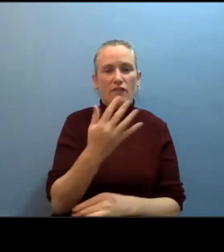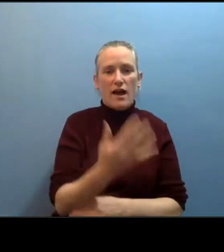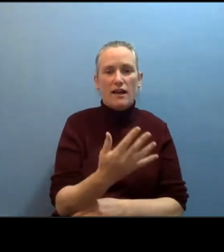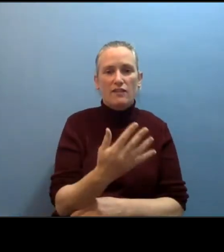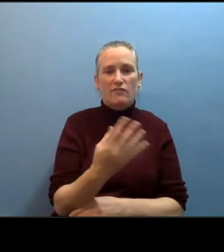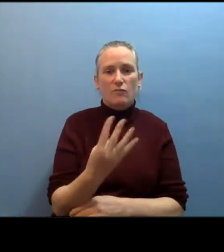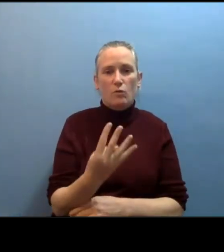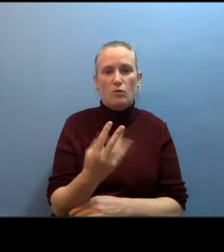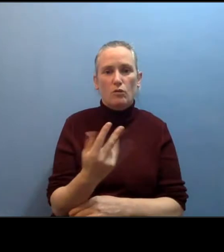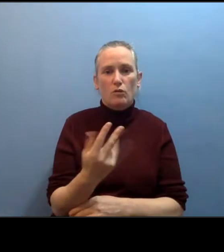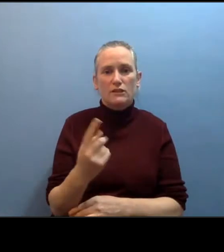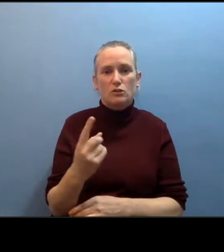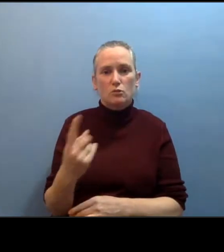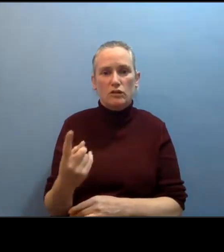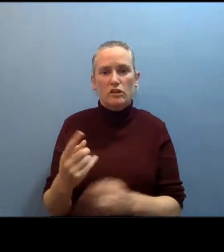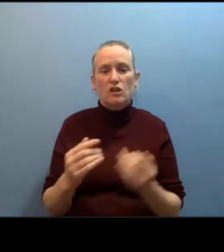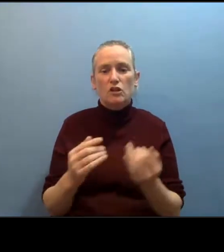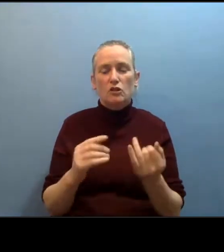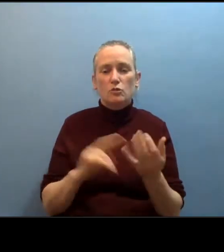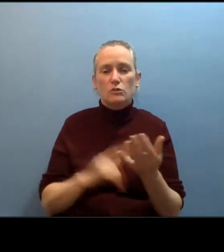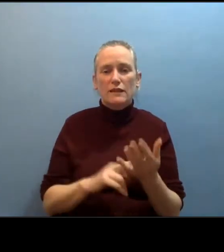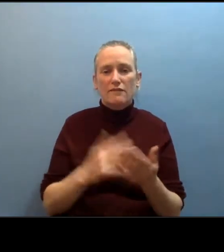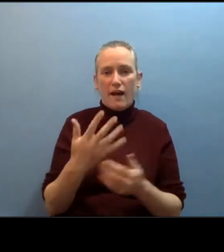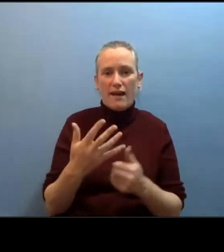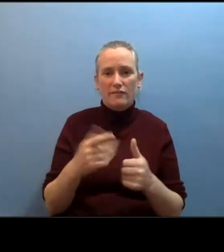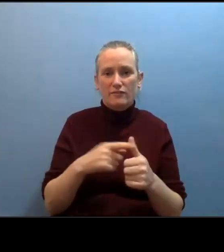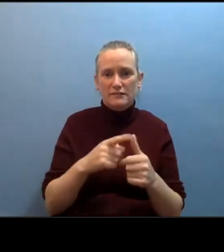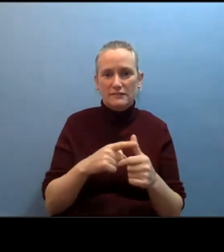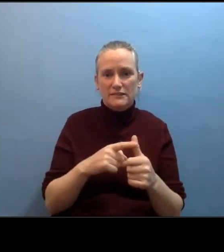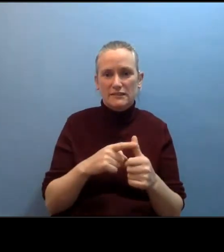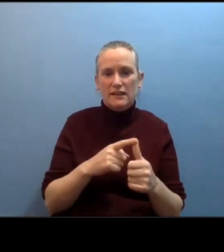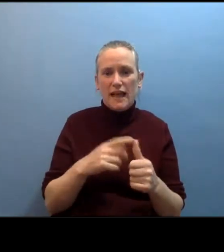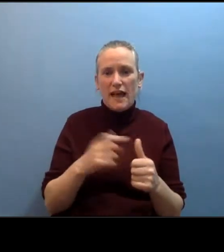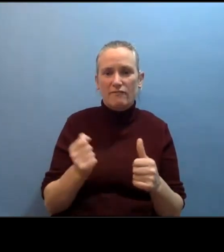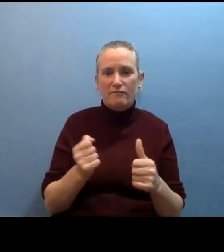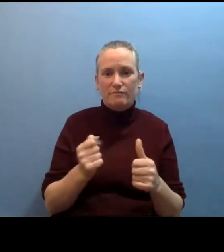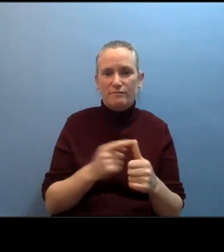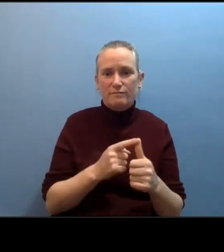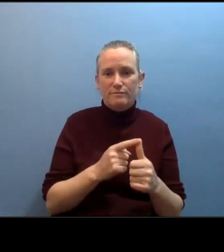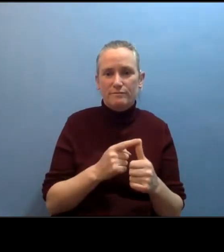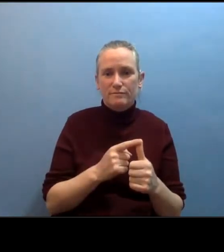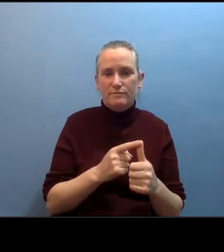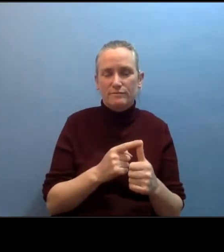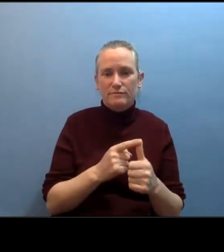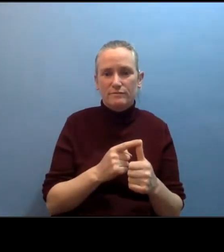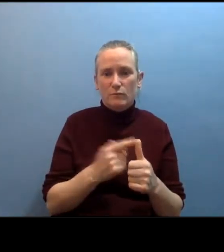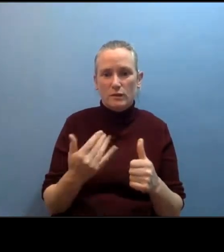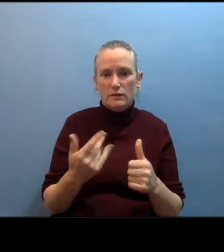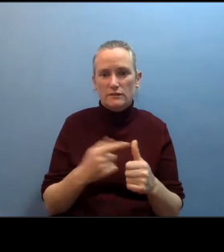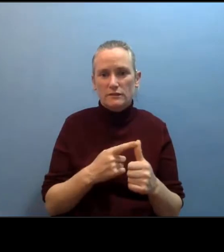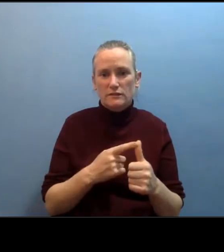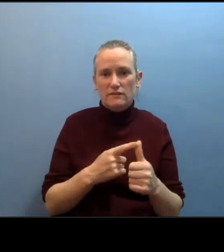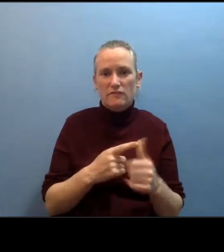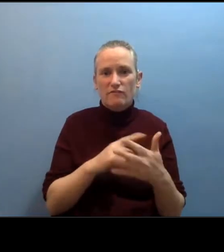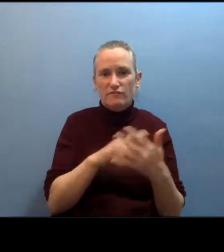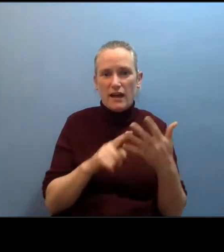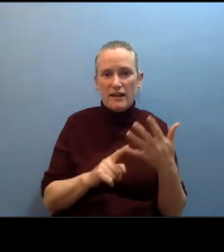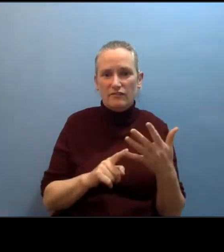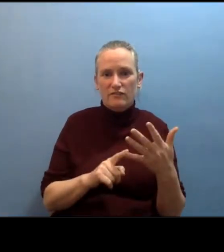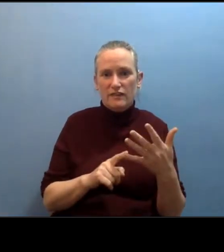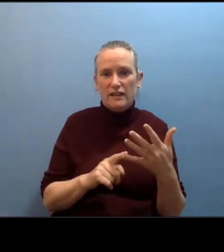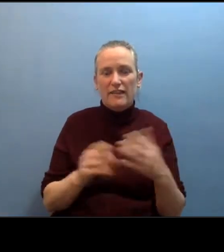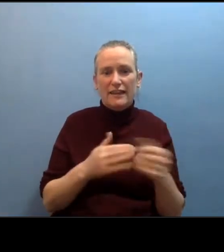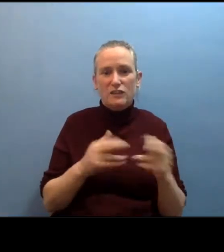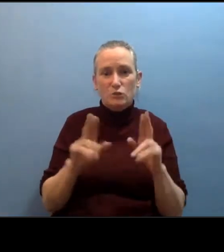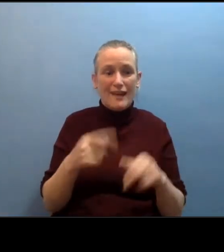5 senses. So that is you've got 5 senses, and so first of all, name 5 things that you can see